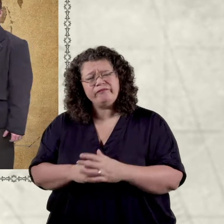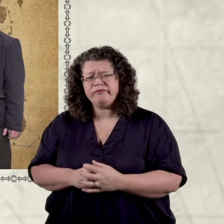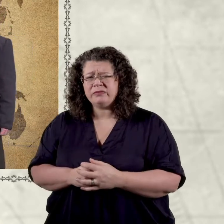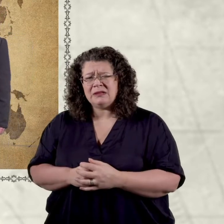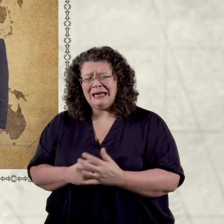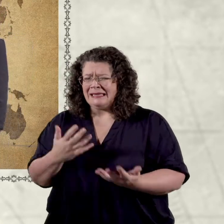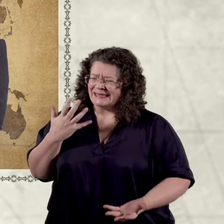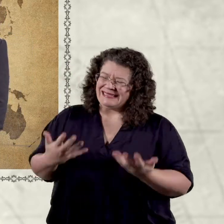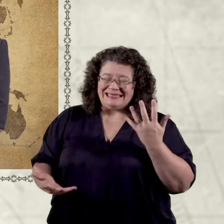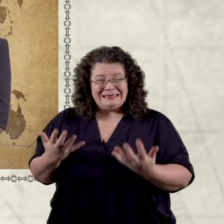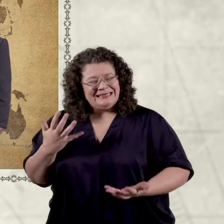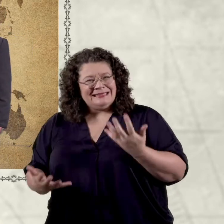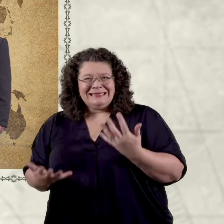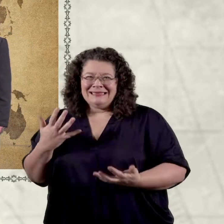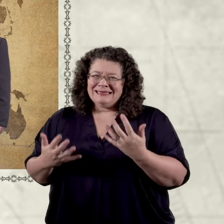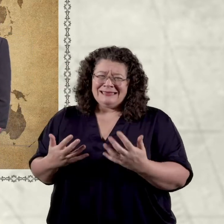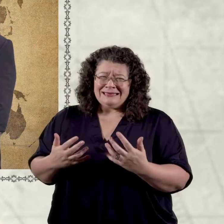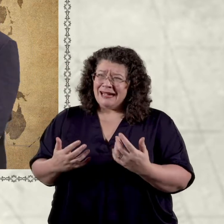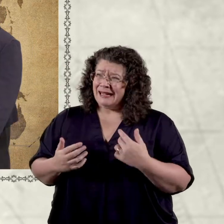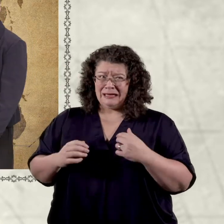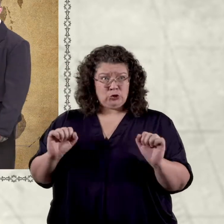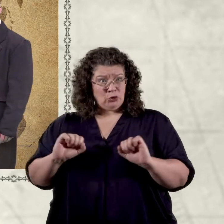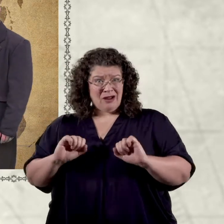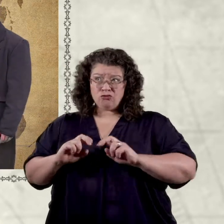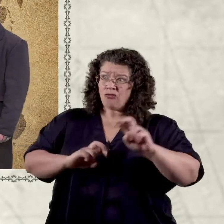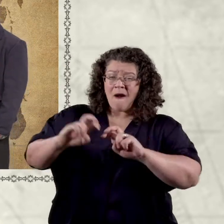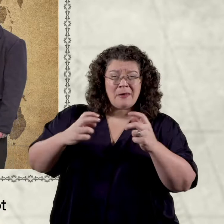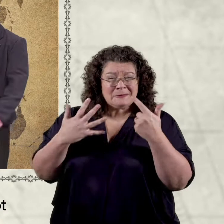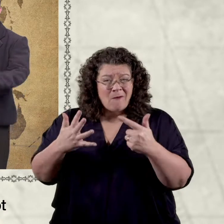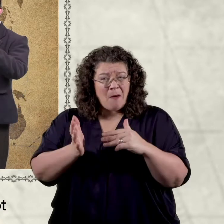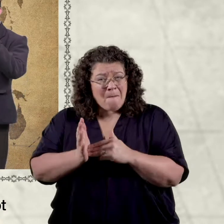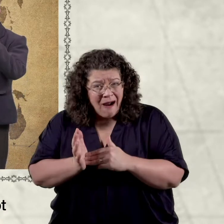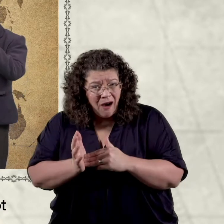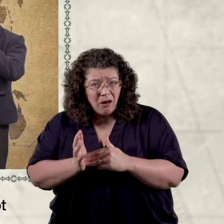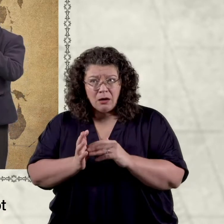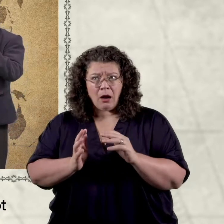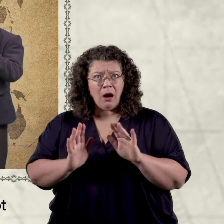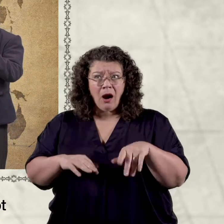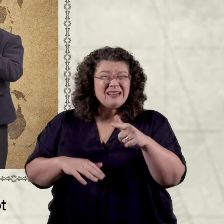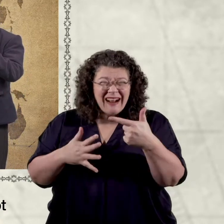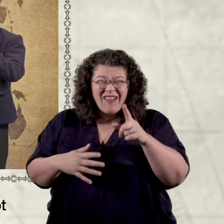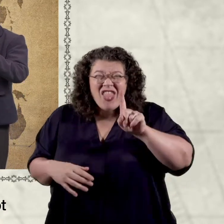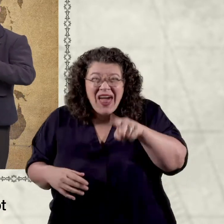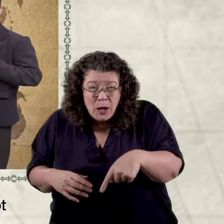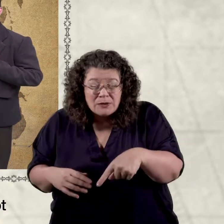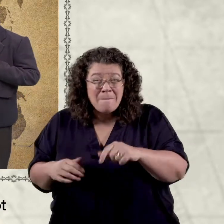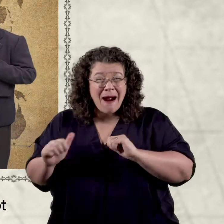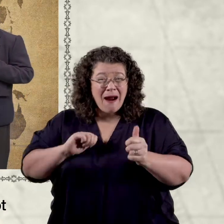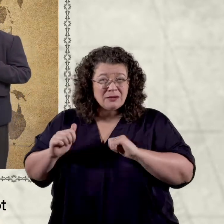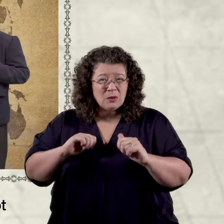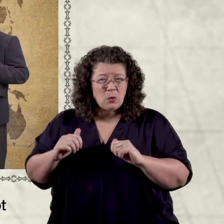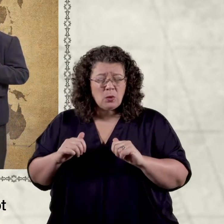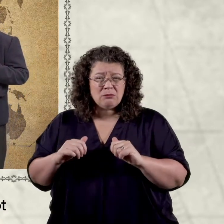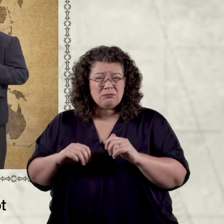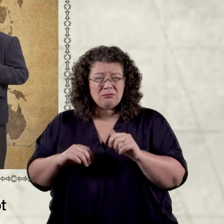Oh, I don't know. I haven't travelled 7 miles, let alone 7,000 miles, and there's a very good chance I will not see